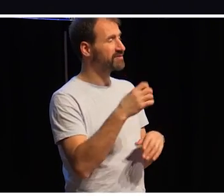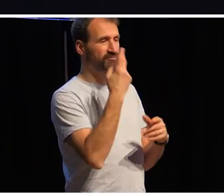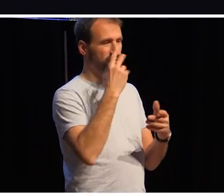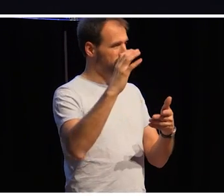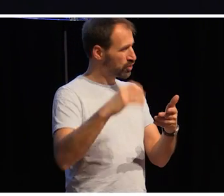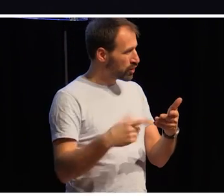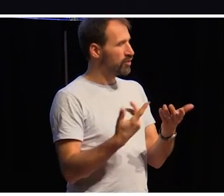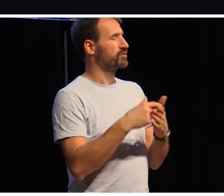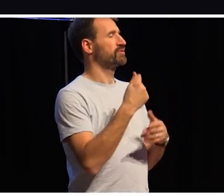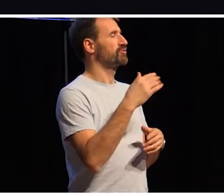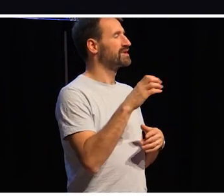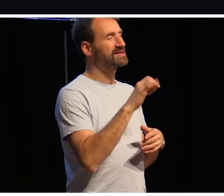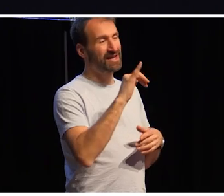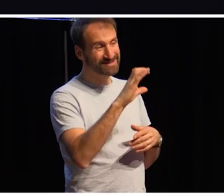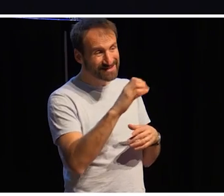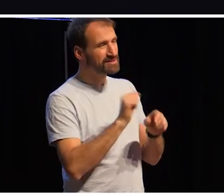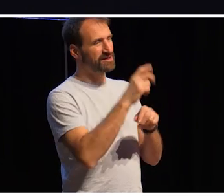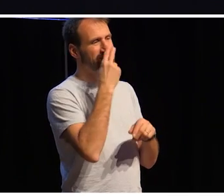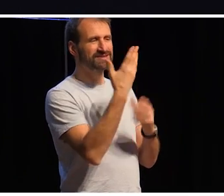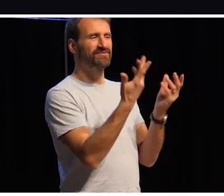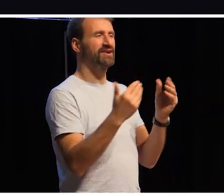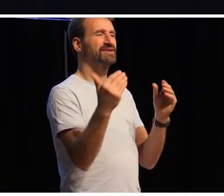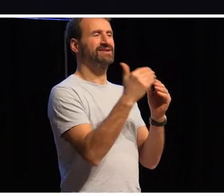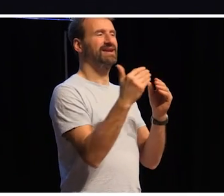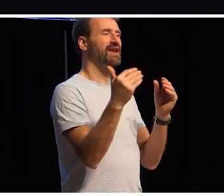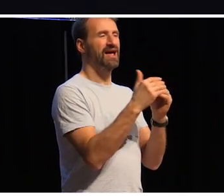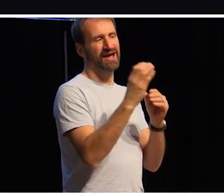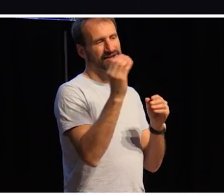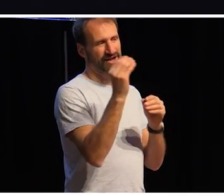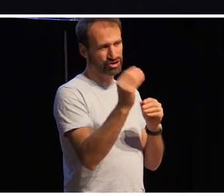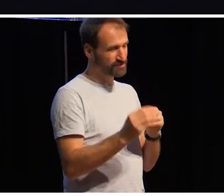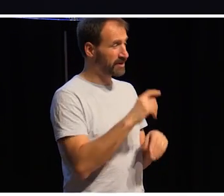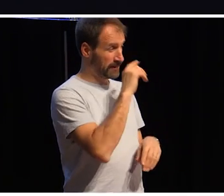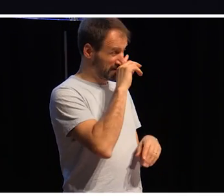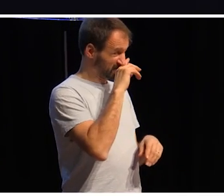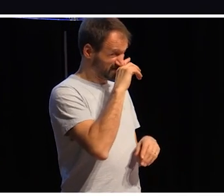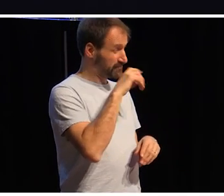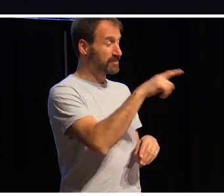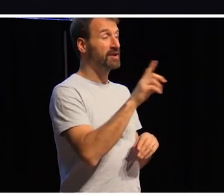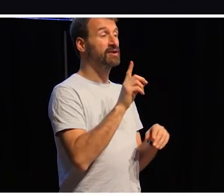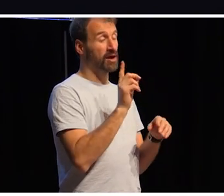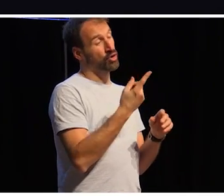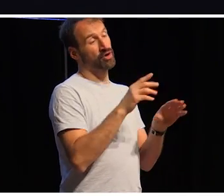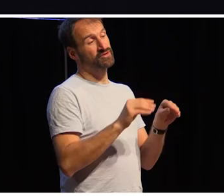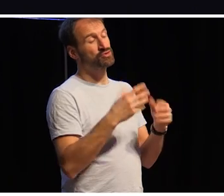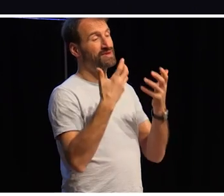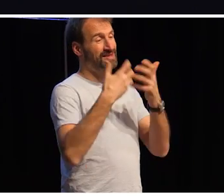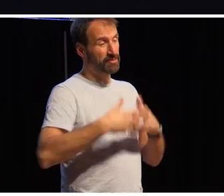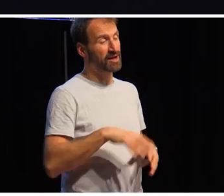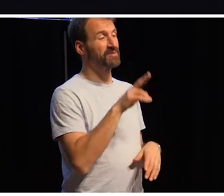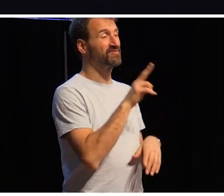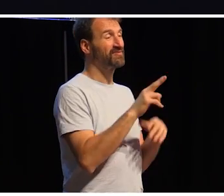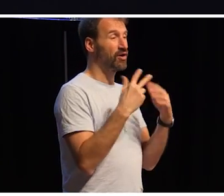want to be more adventurous, you can compile D8, that is the debugging shell for V8, and use that with the flags. That gives